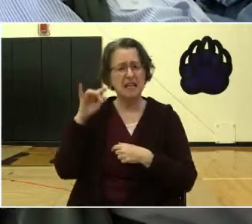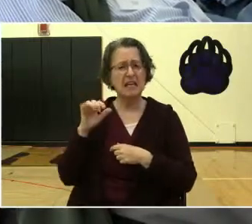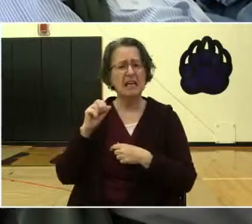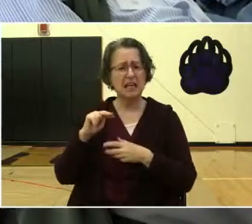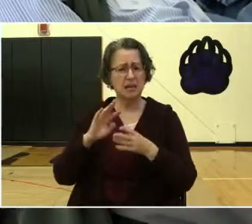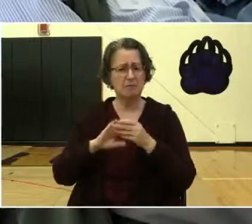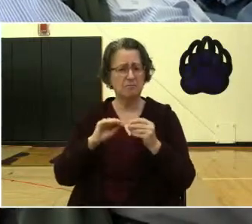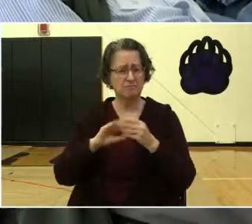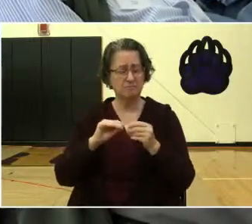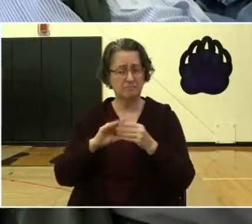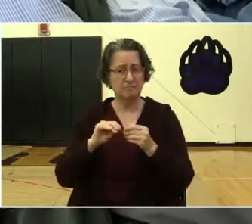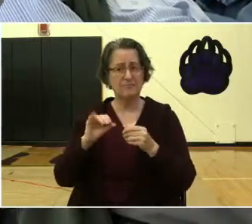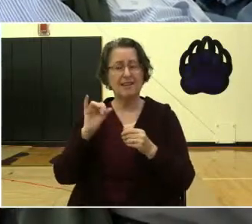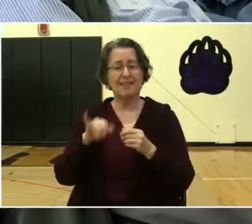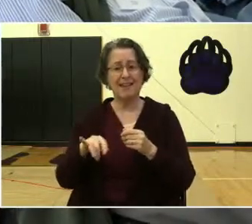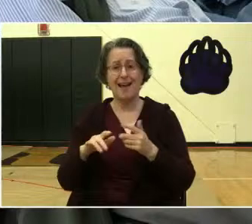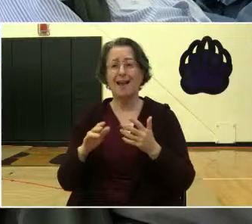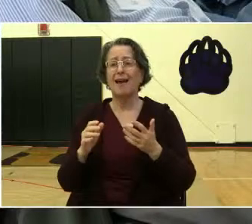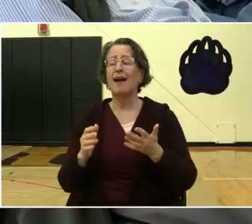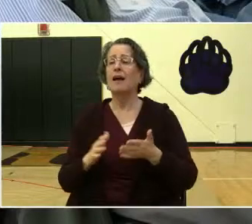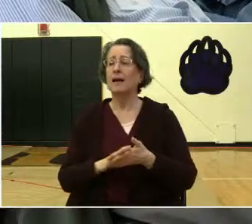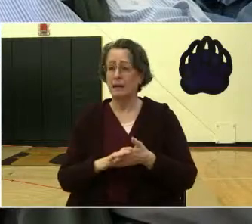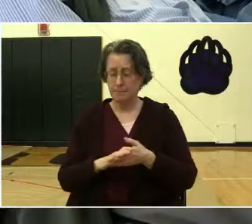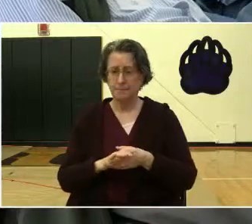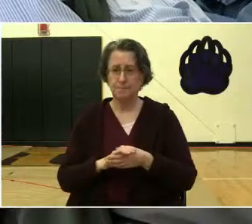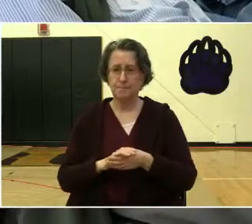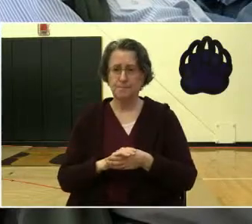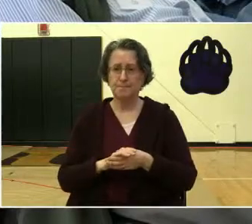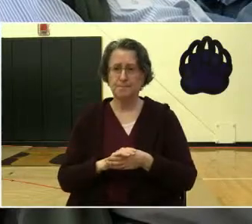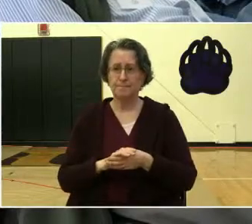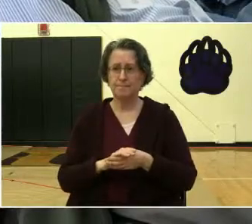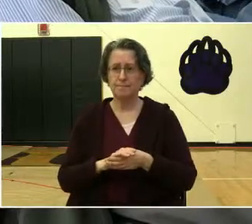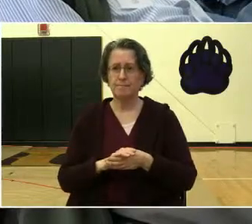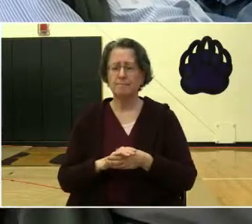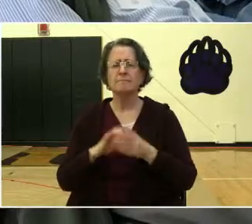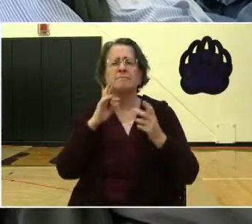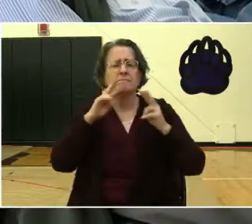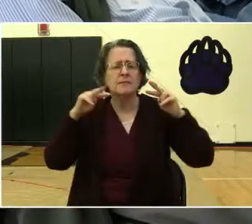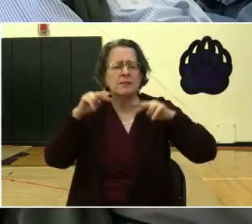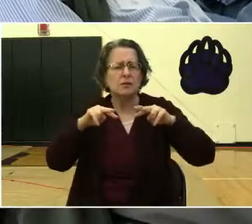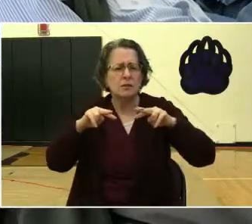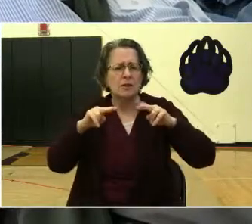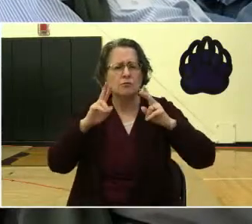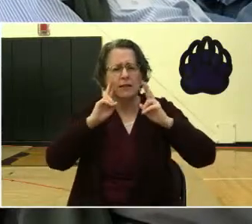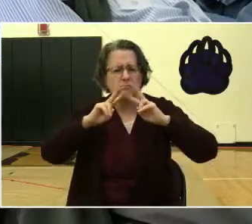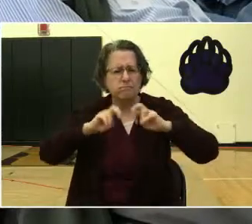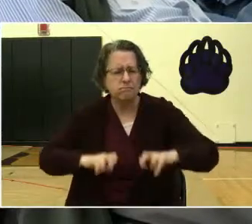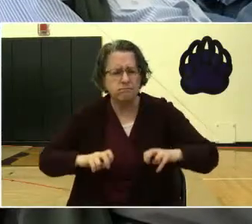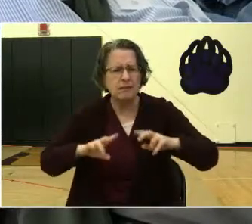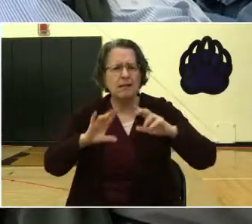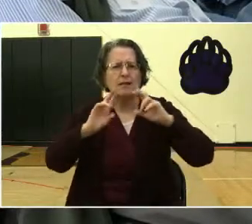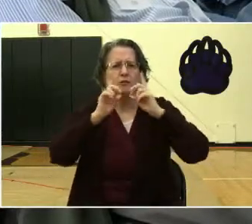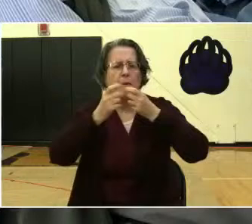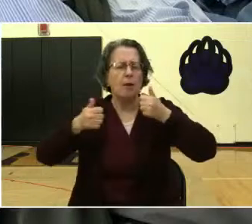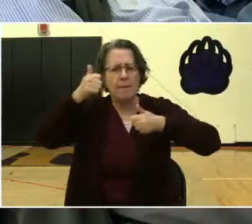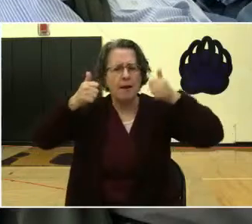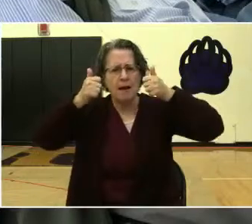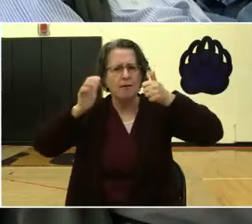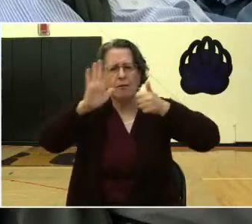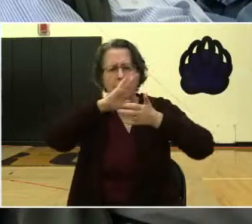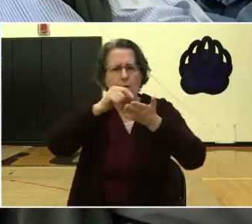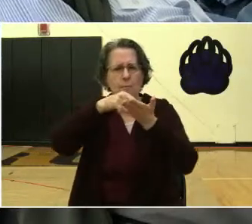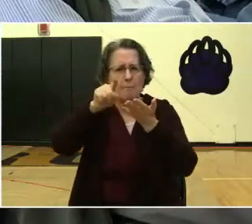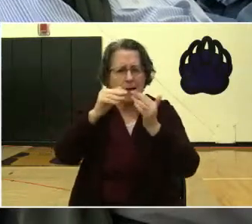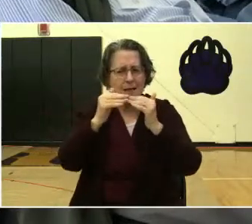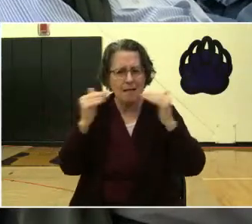we're behind in looking at department head salaries and my question is do you know